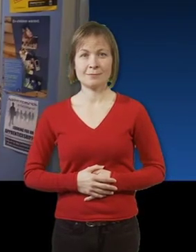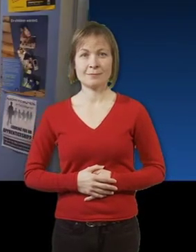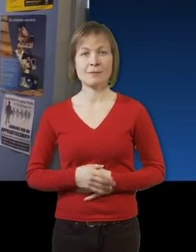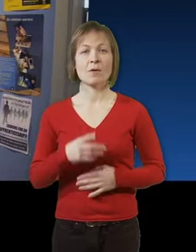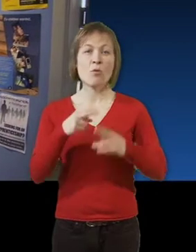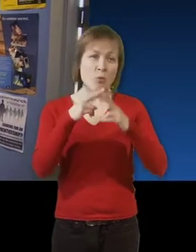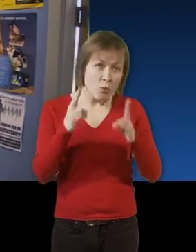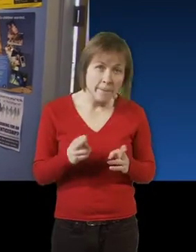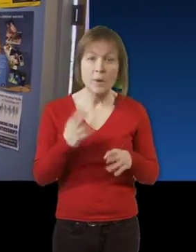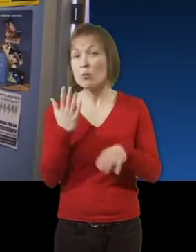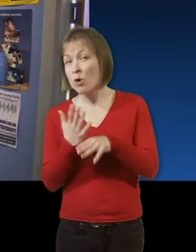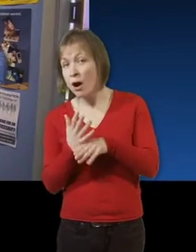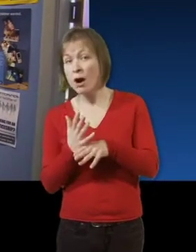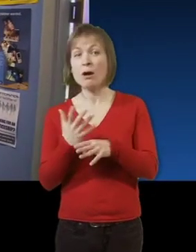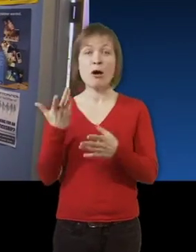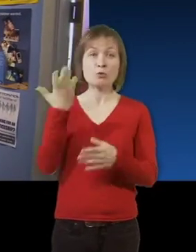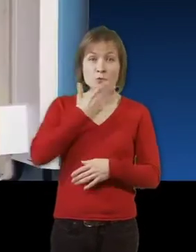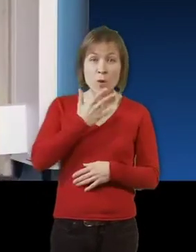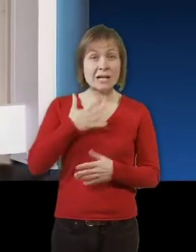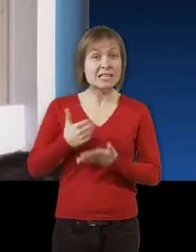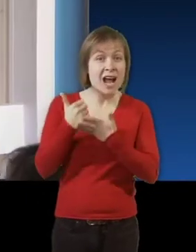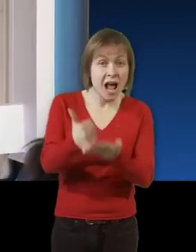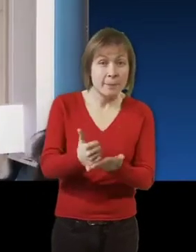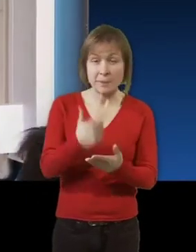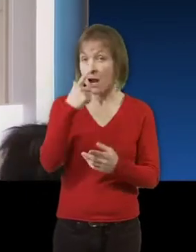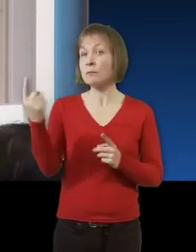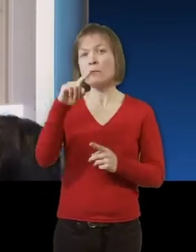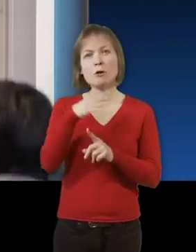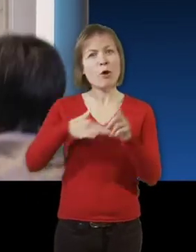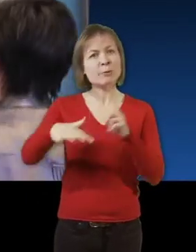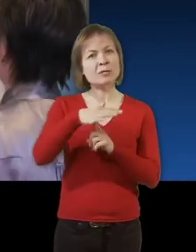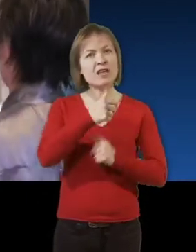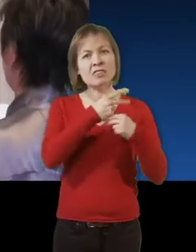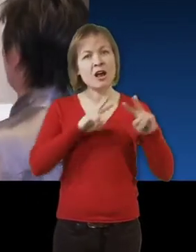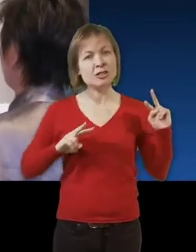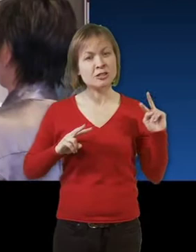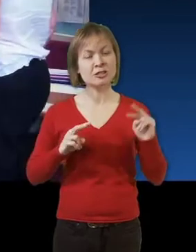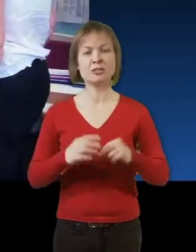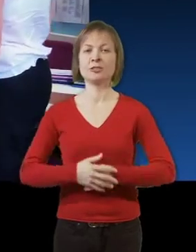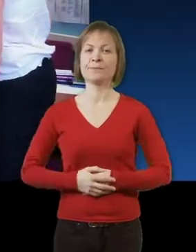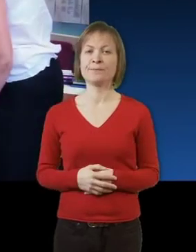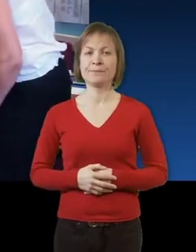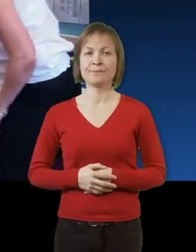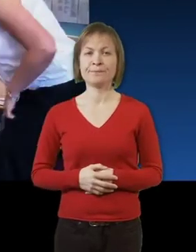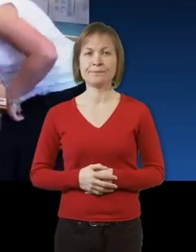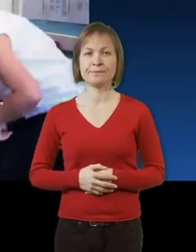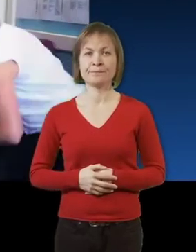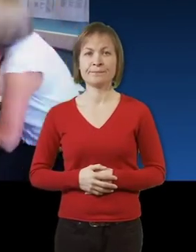If you need help at home, at school or at work, you may get help from a community nurse.